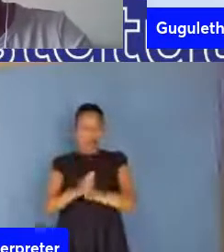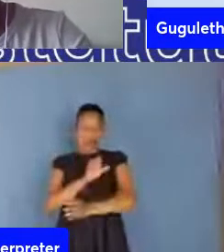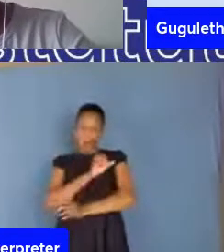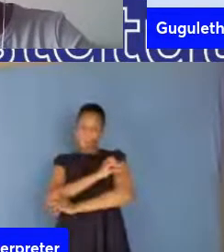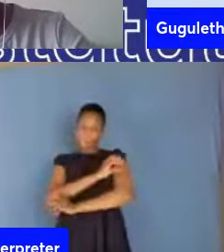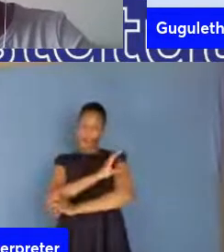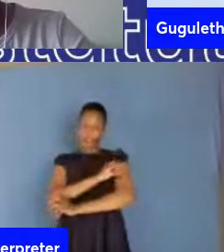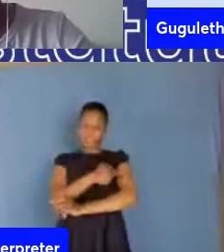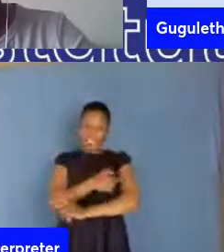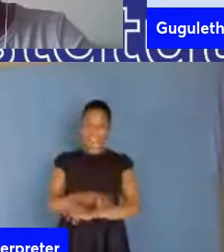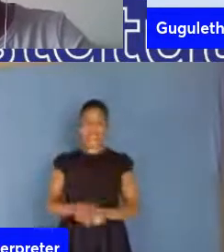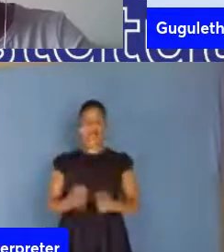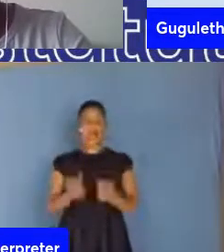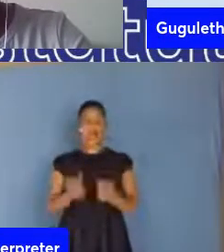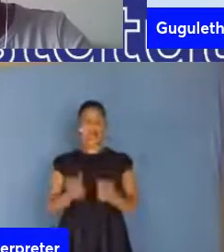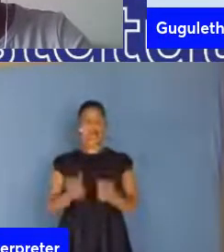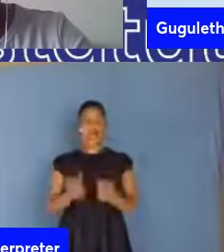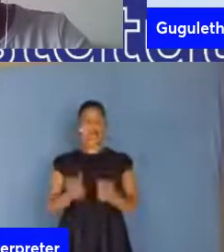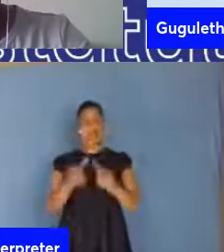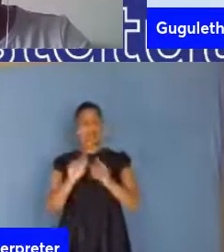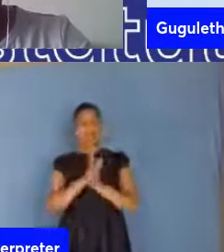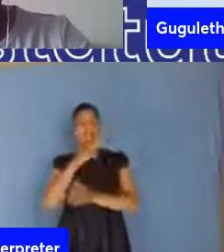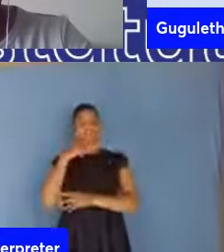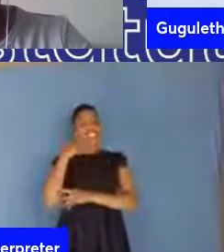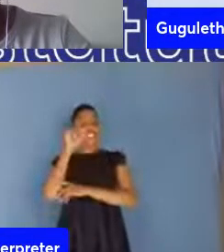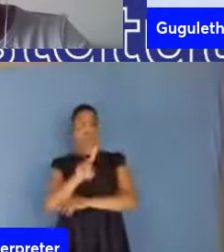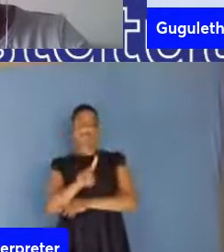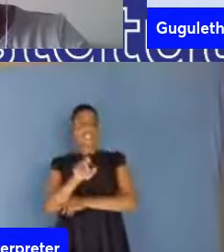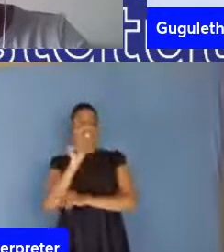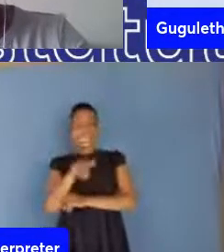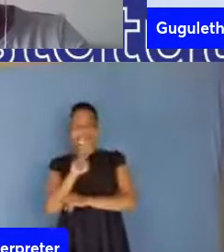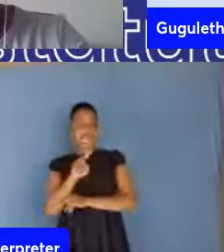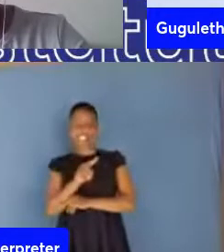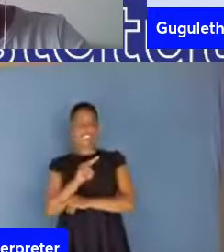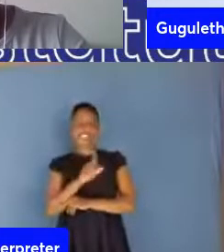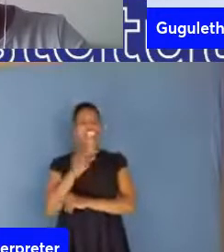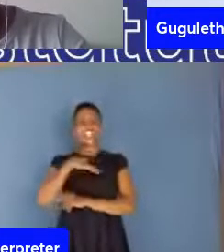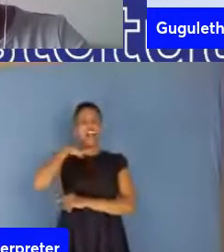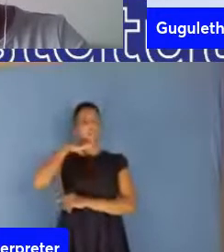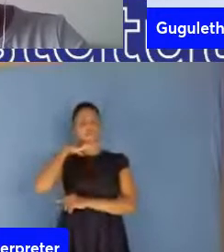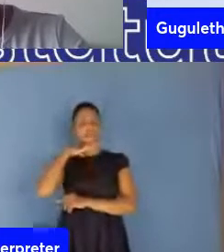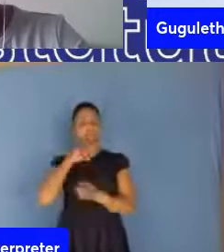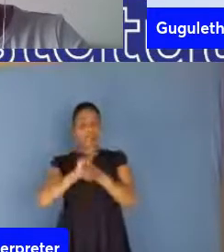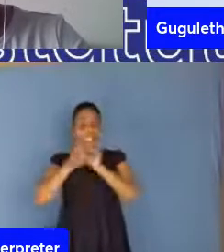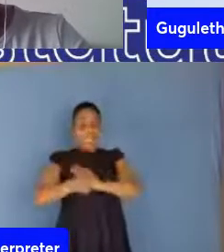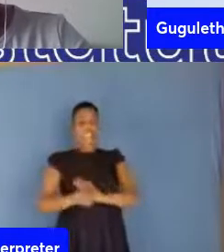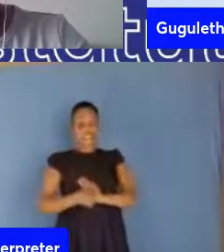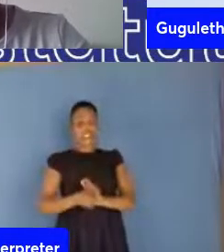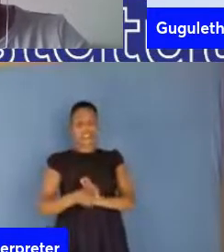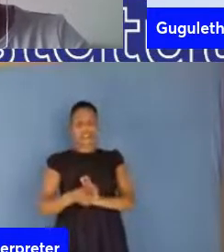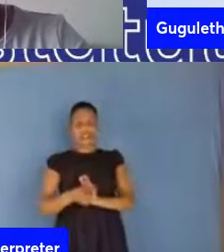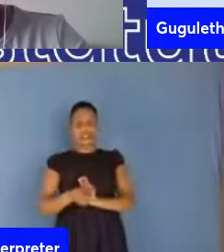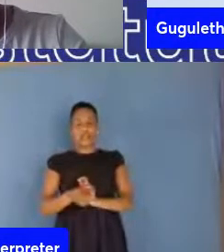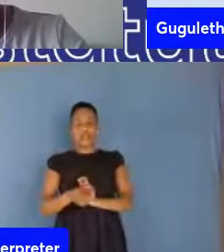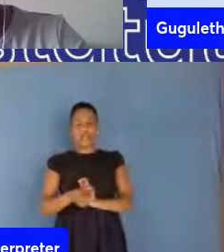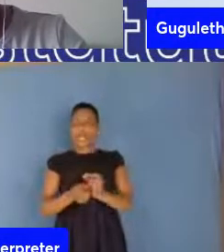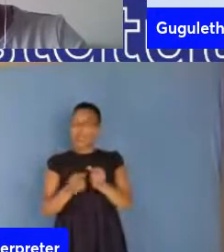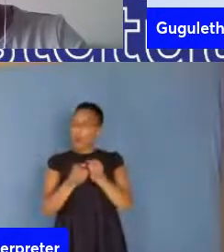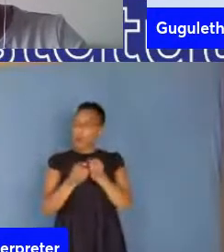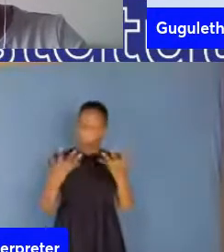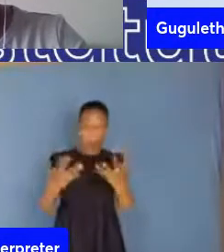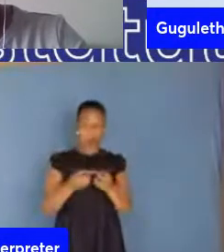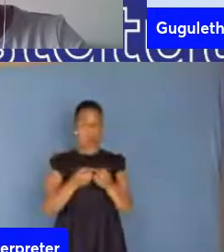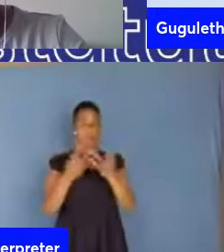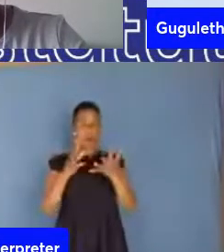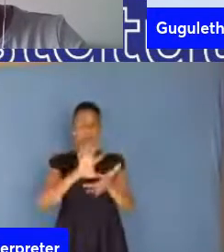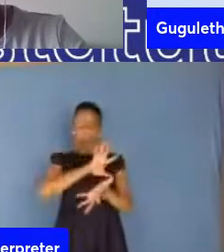the cases, unfortunately, there's no legal recourse. I mean, so people are better off not to even report the cases. You know what I